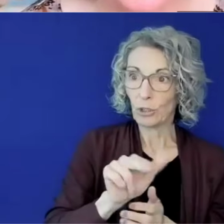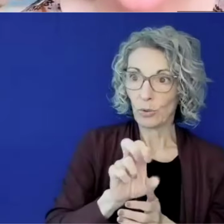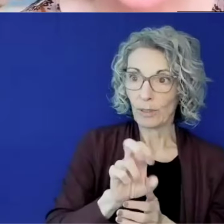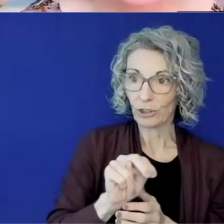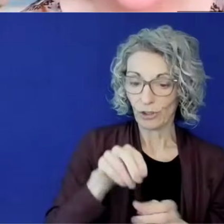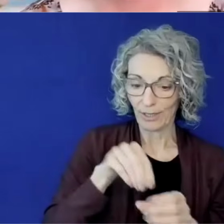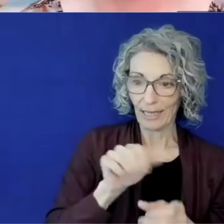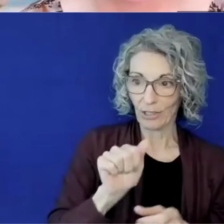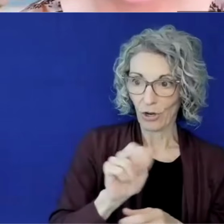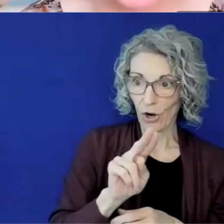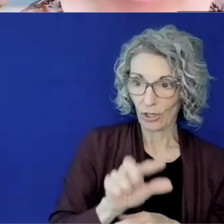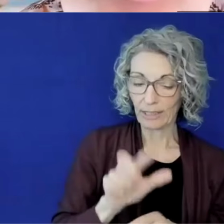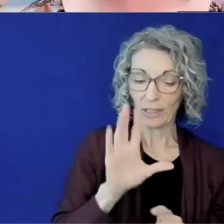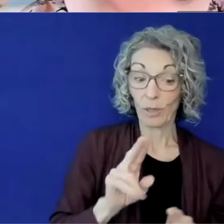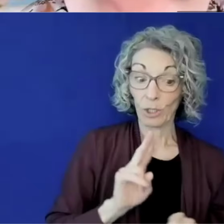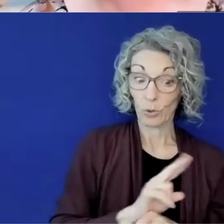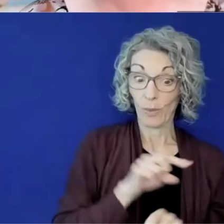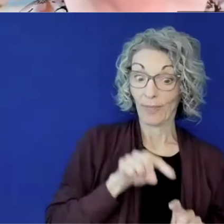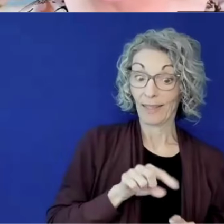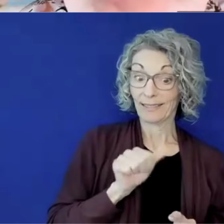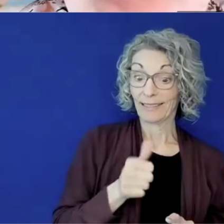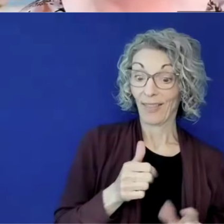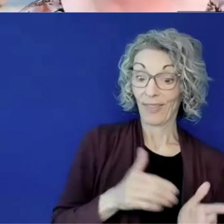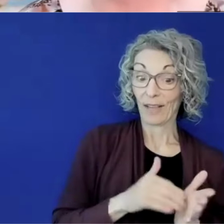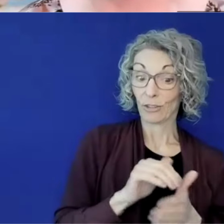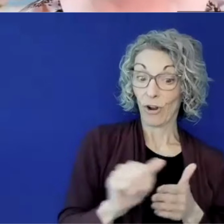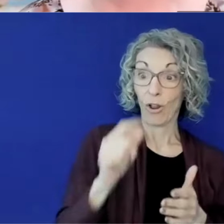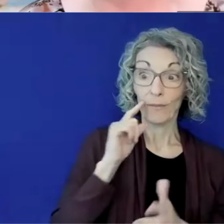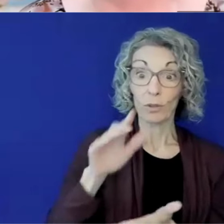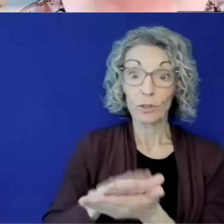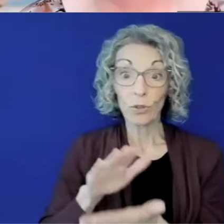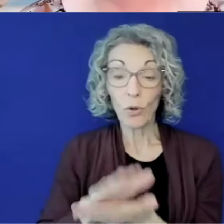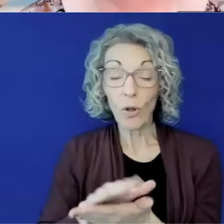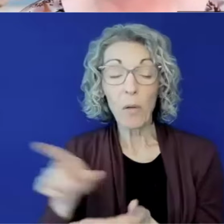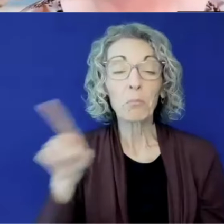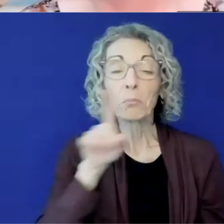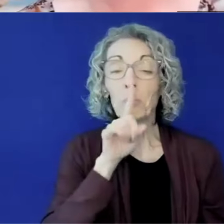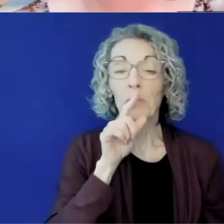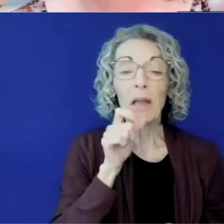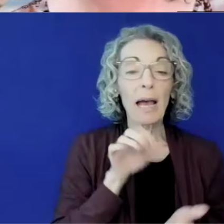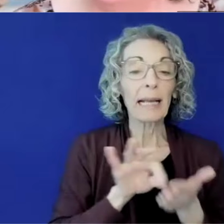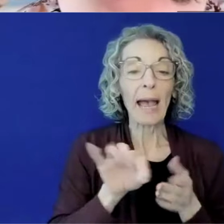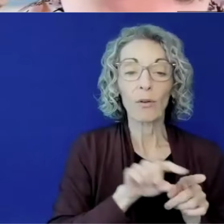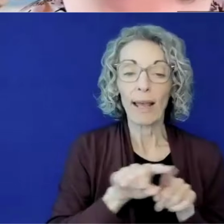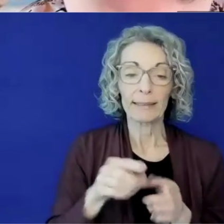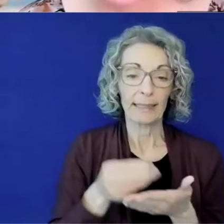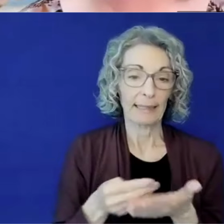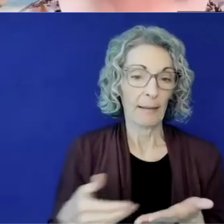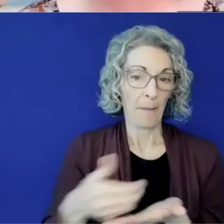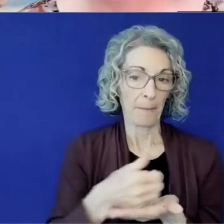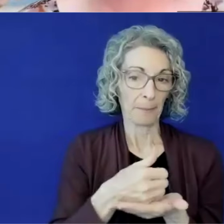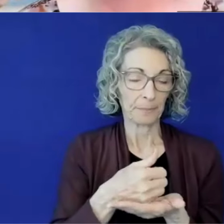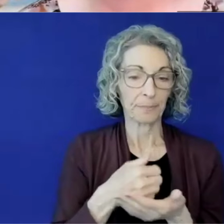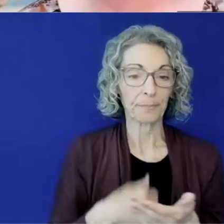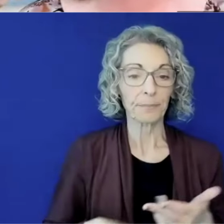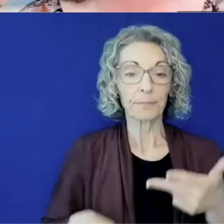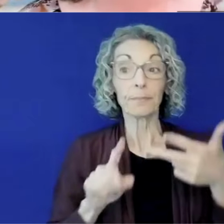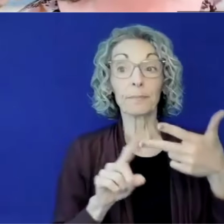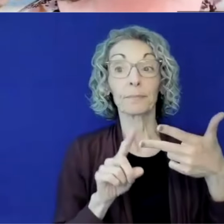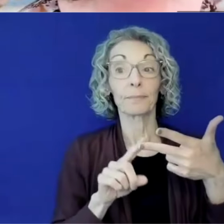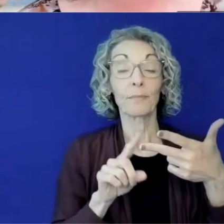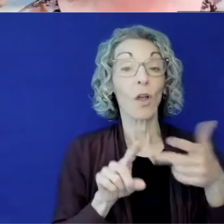this $10,000 for that, then they won't count it as income for me. They also don't count